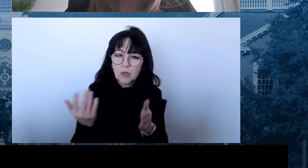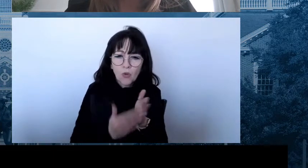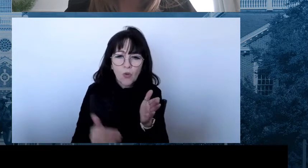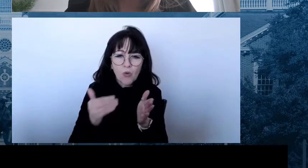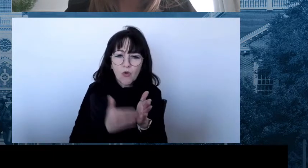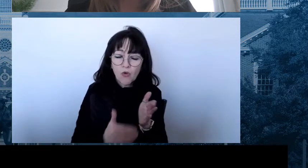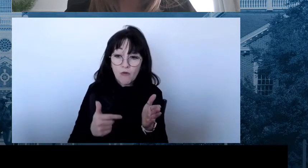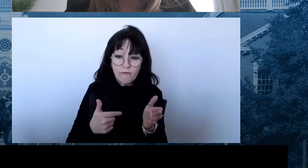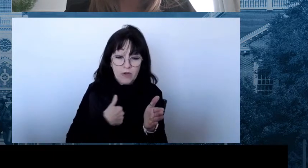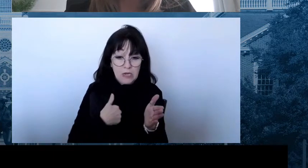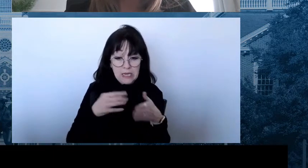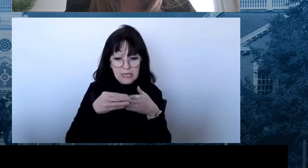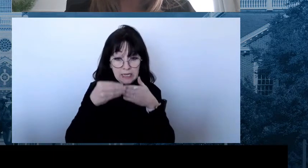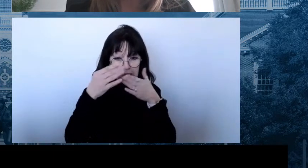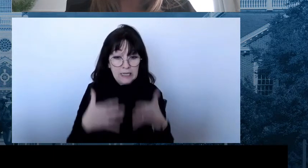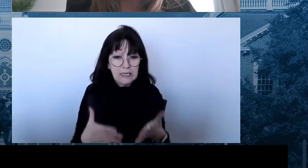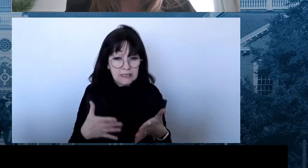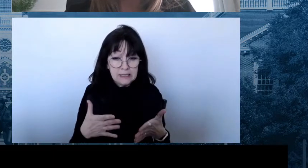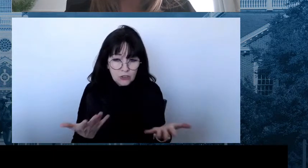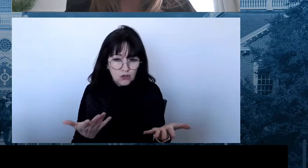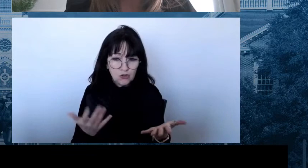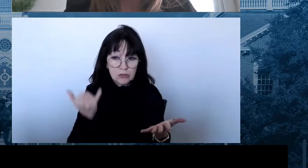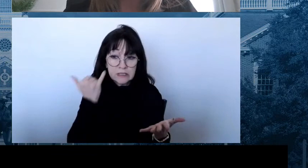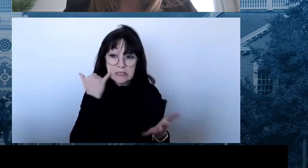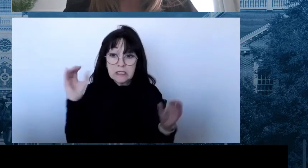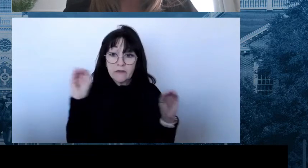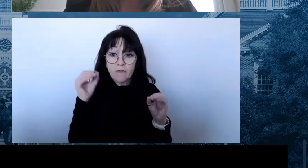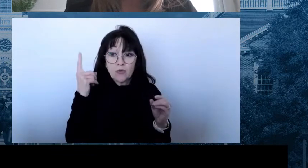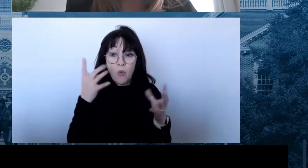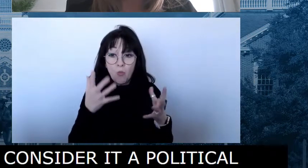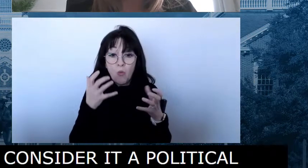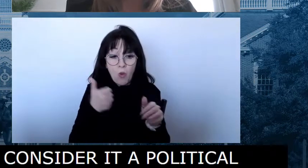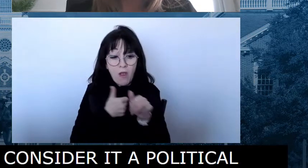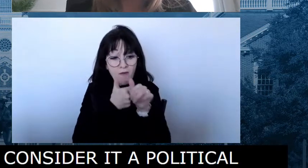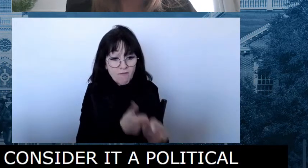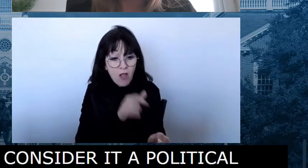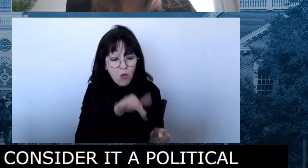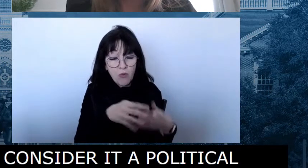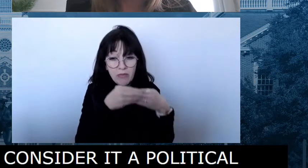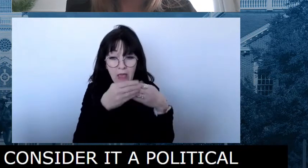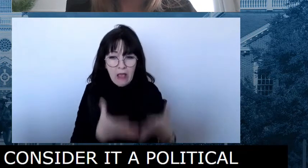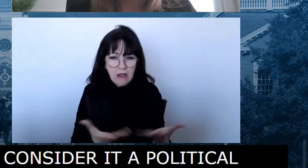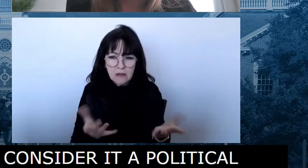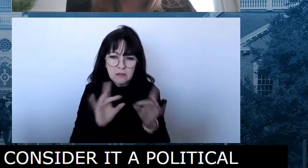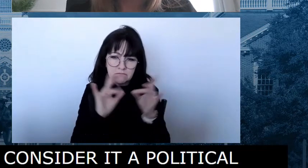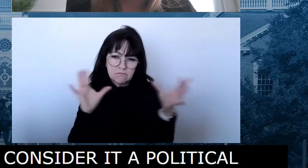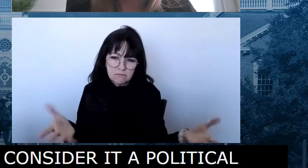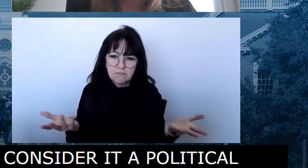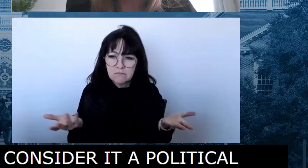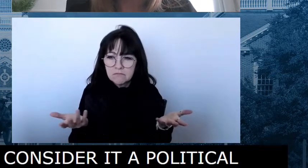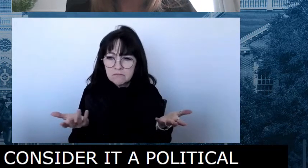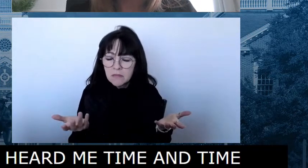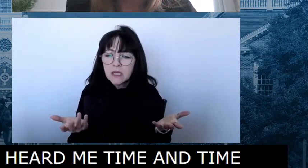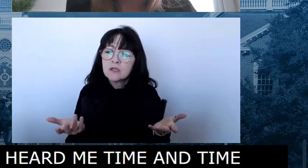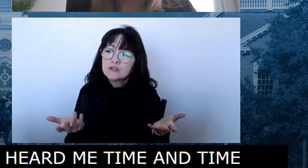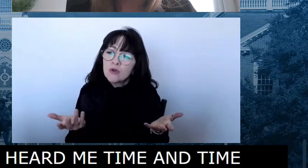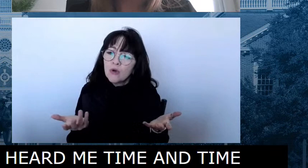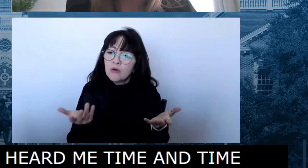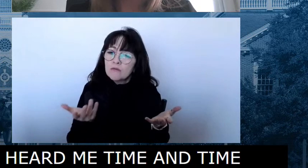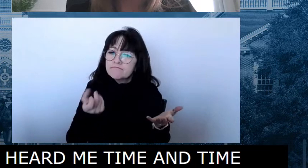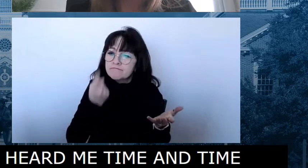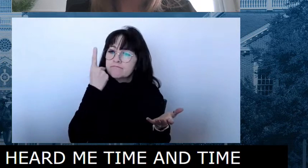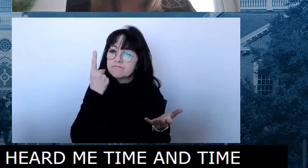followers is, not very effective leadership, and so somehow you have to strike the balance there